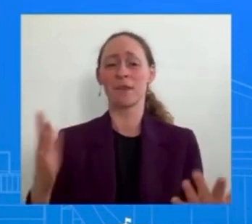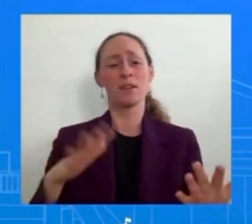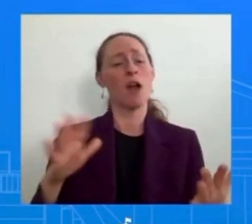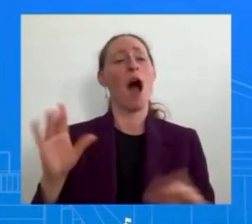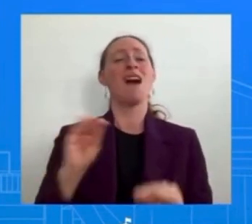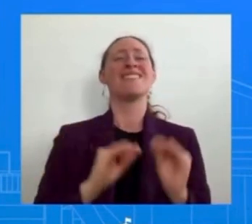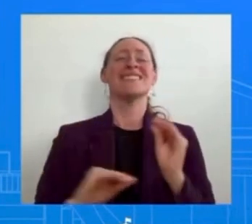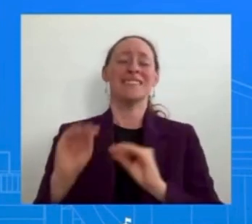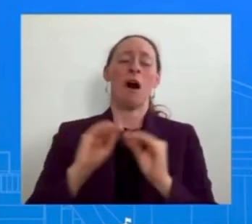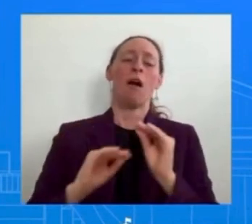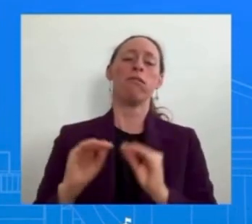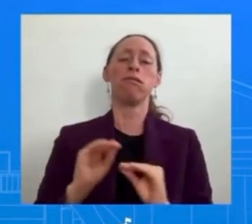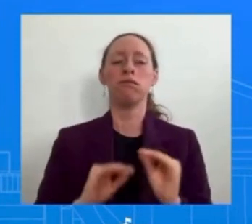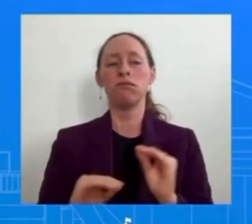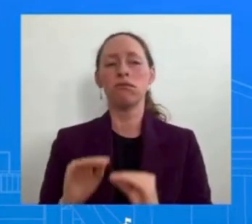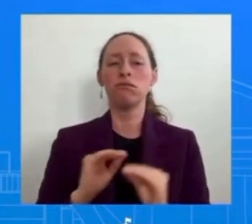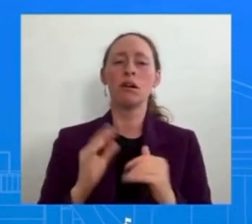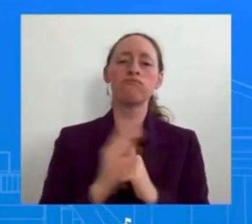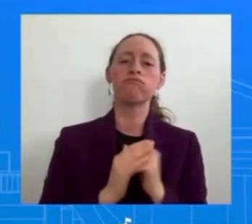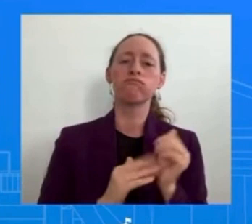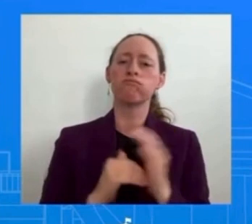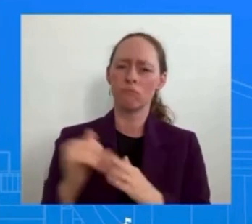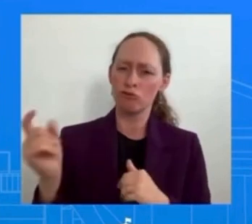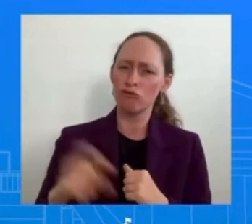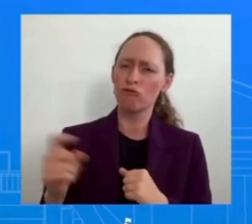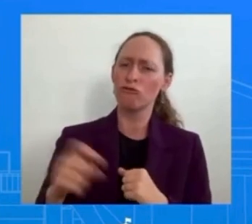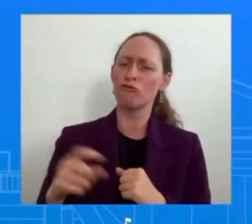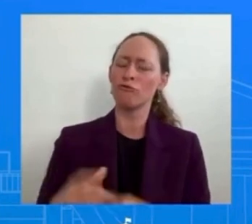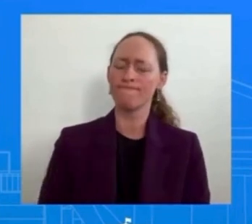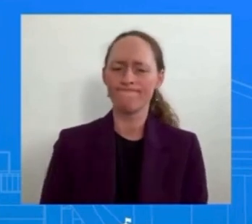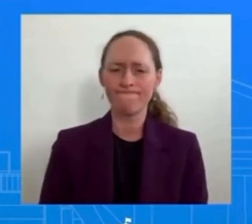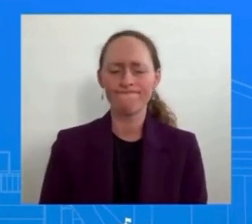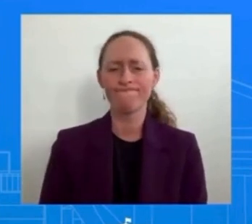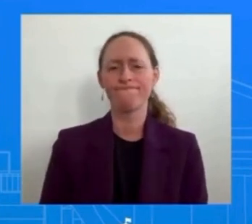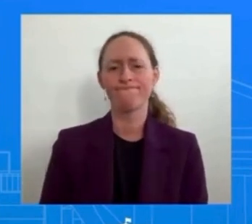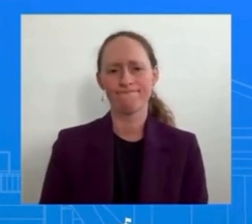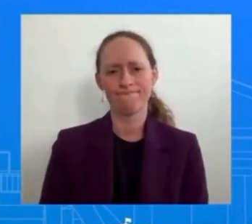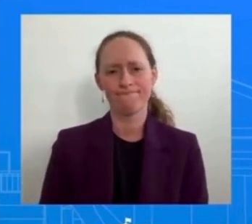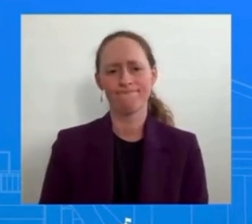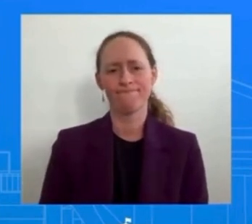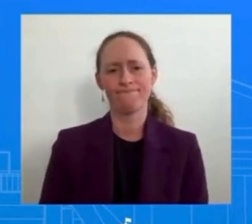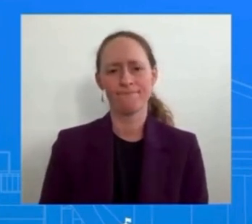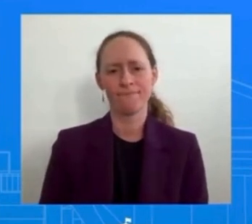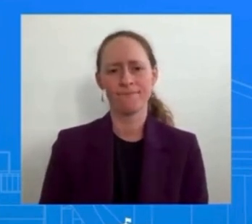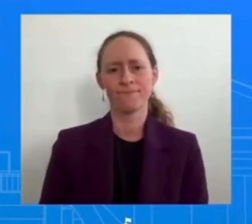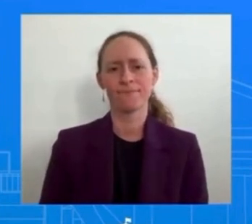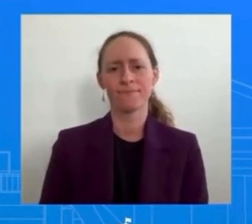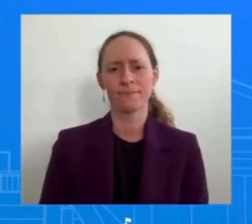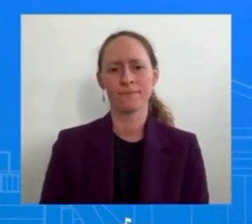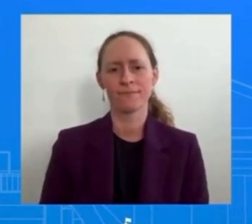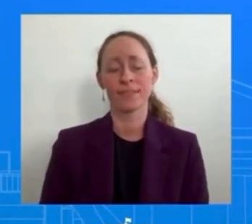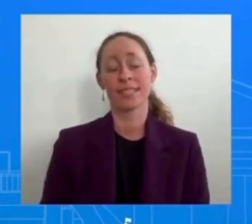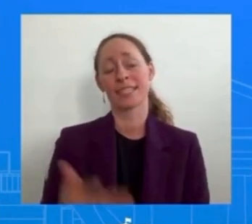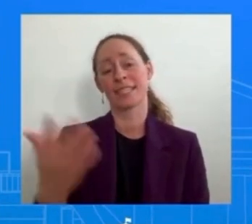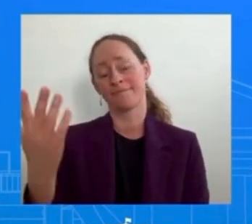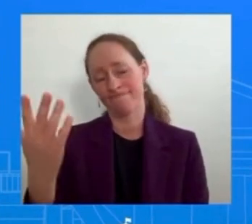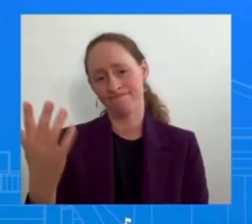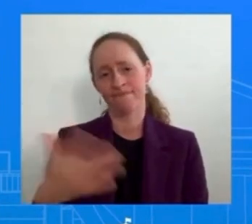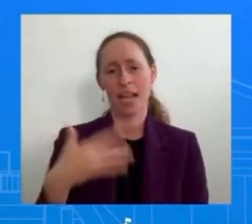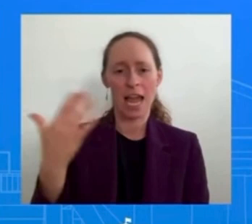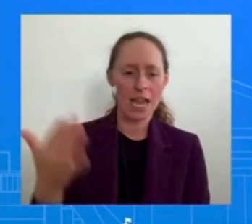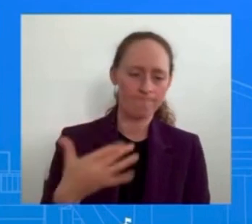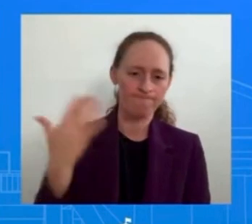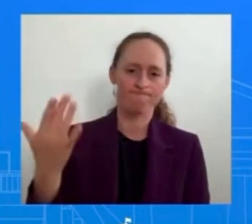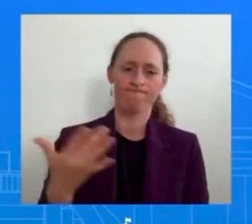give folks that breathing room, we believe, and we have seen, that they then would give back